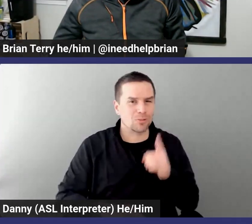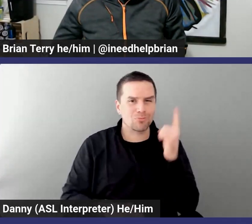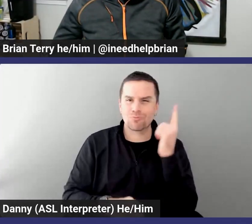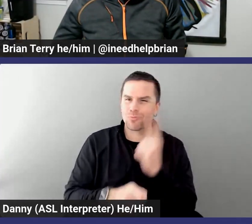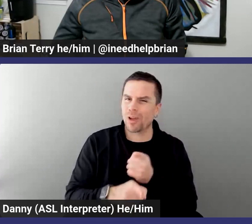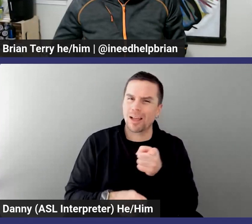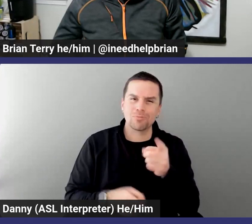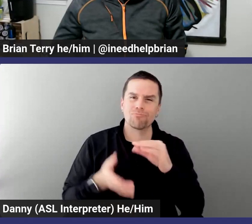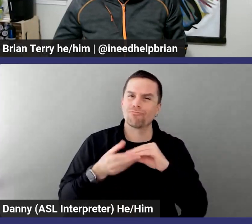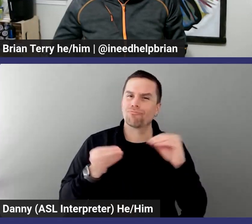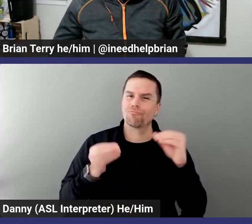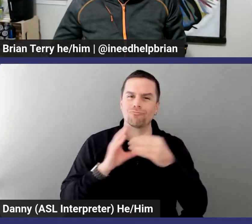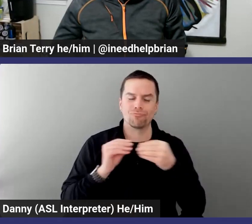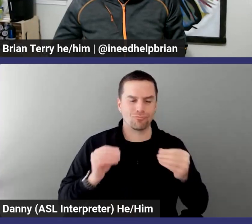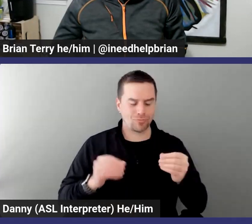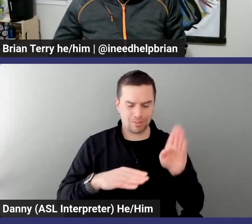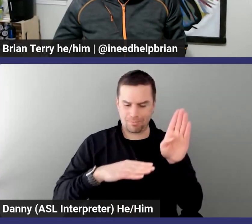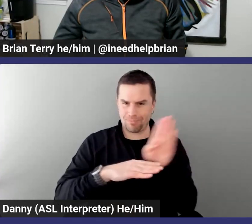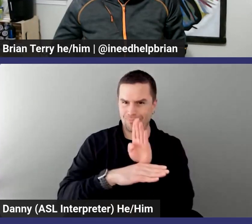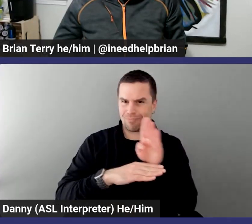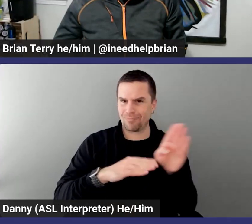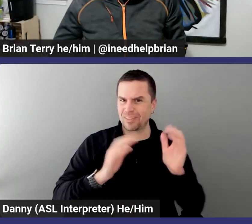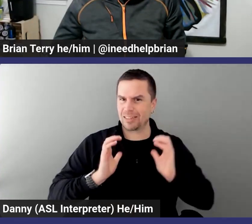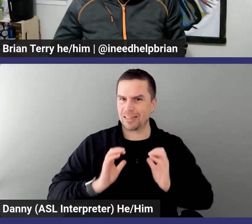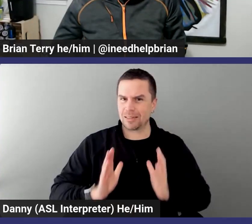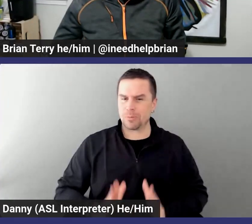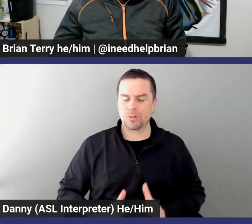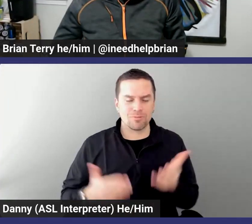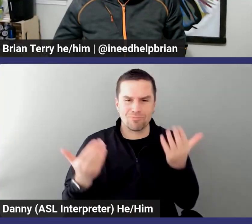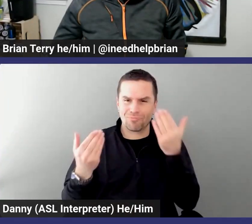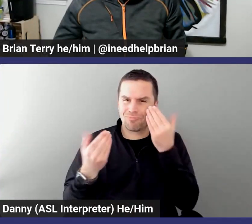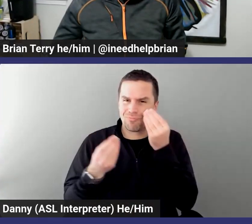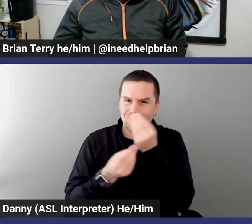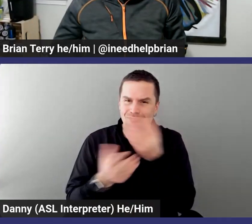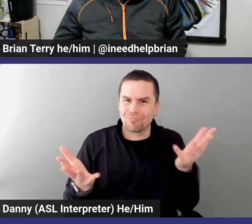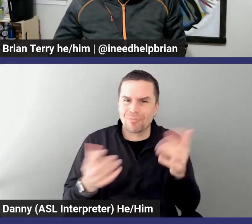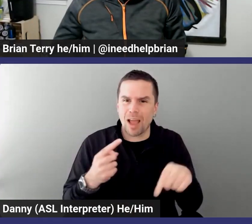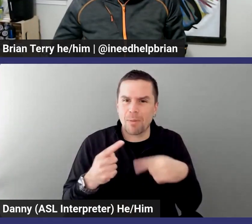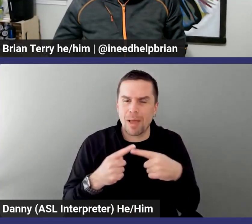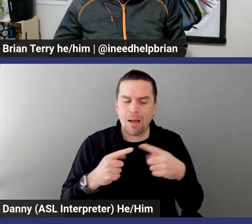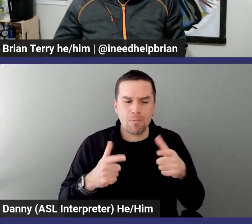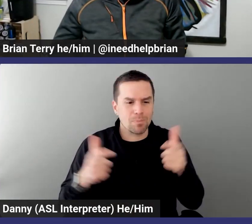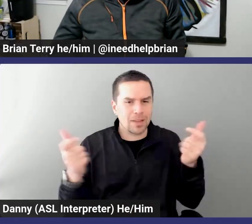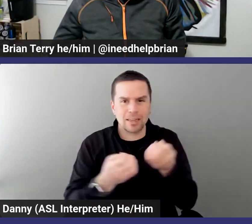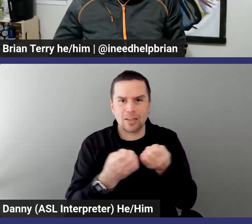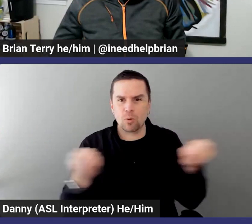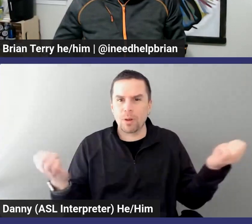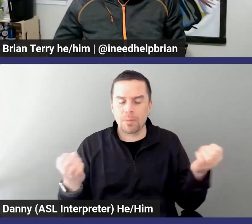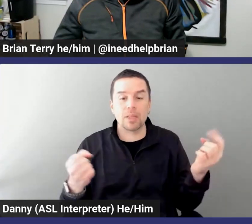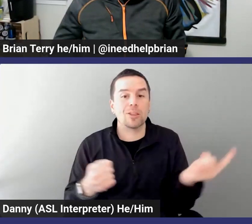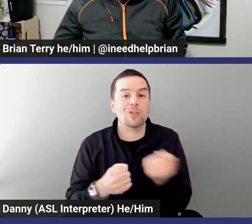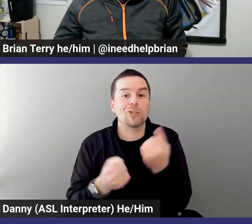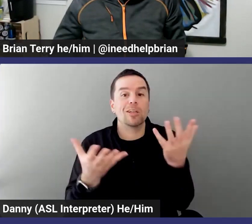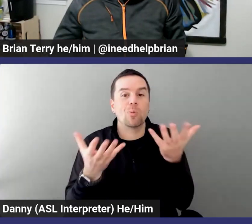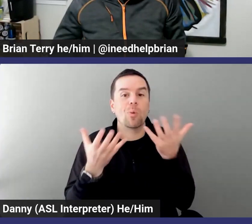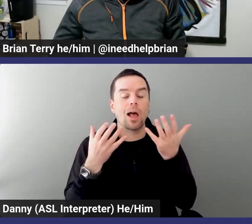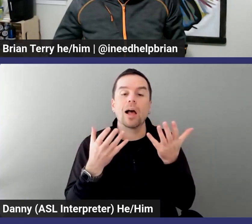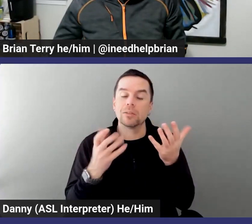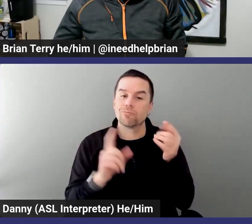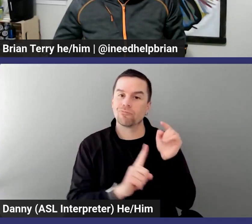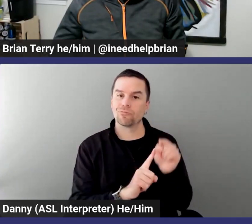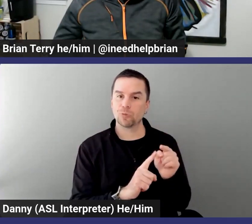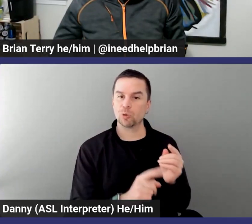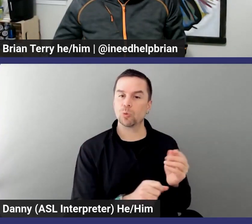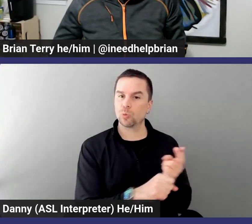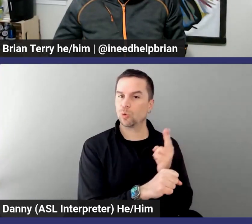worry about the logistics and the big equipment. They just want to be able to consume it, right? It sounds like Mhm. this is the way to go about doing that, especially